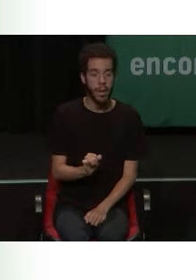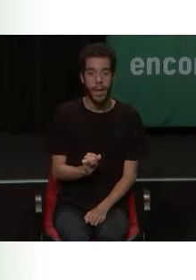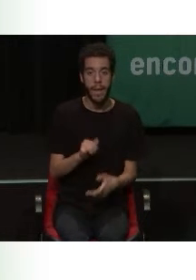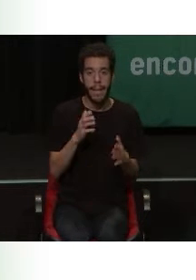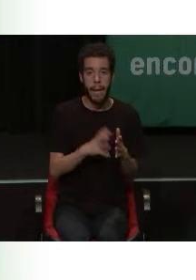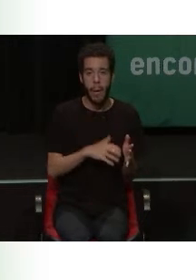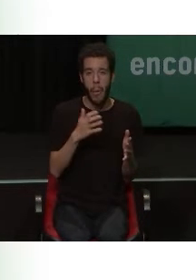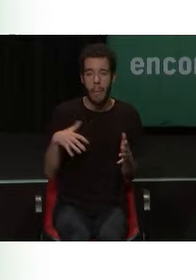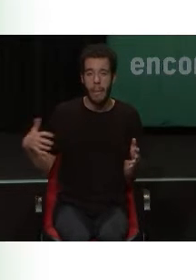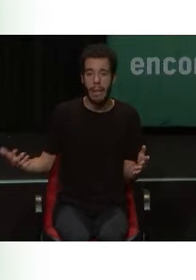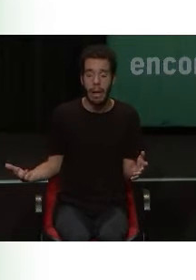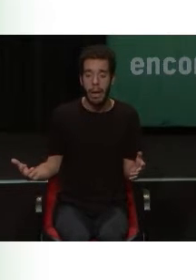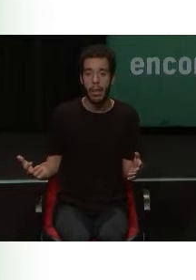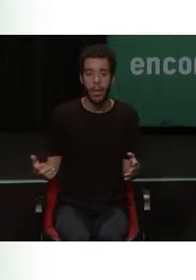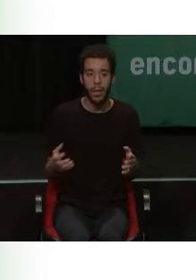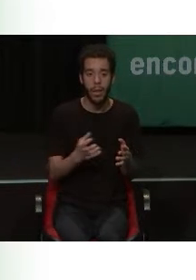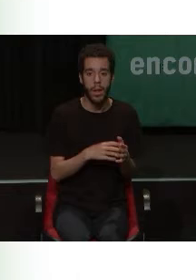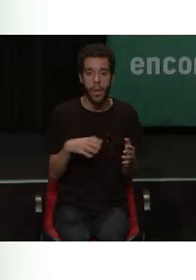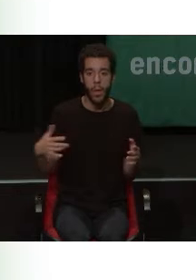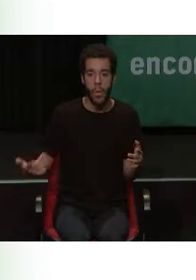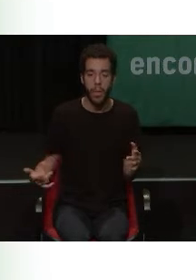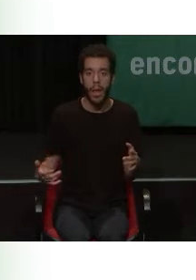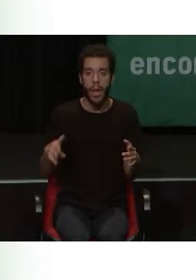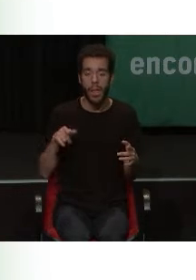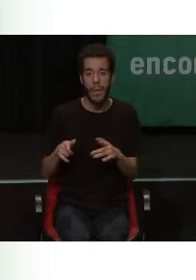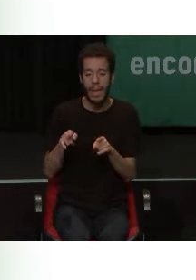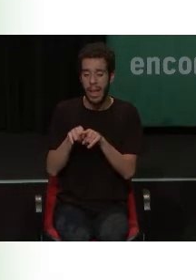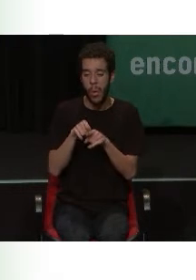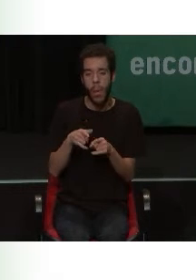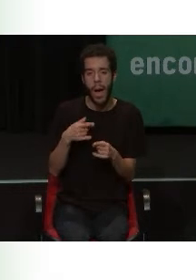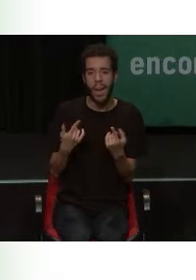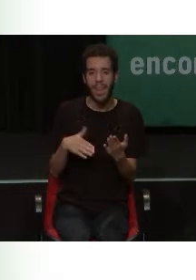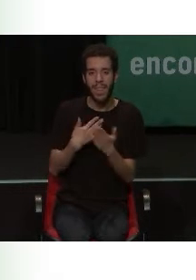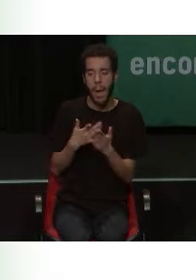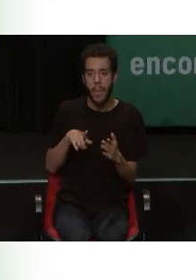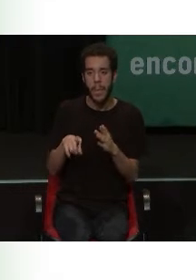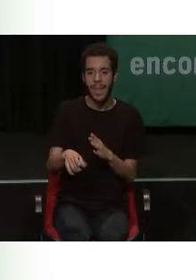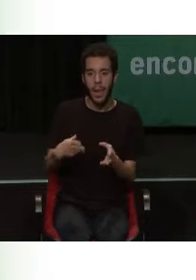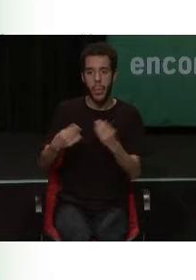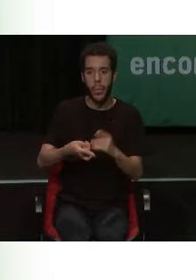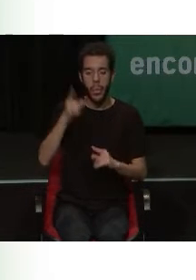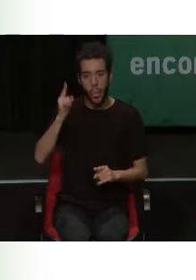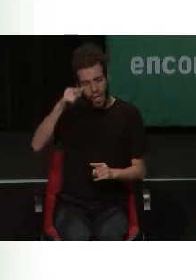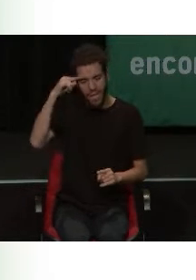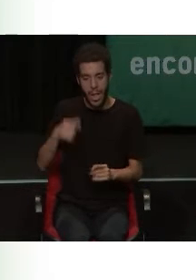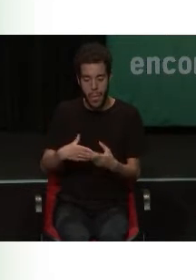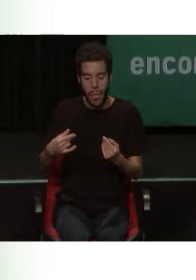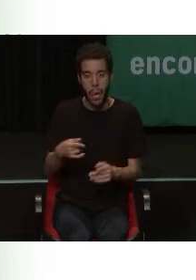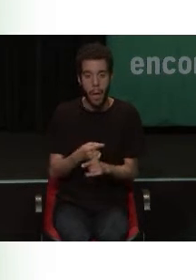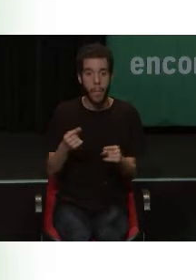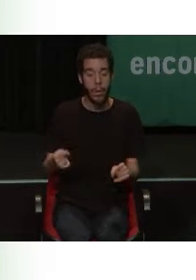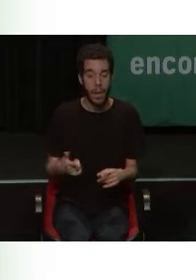is the most complicated and problematic in terms of amplifying